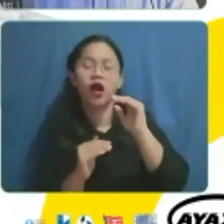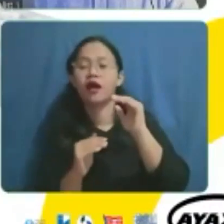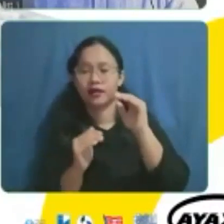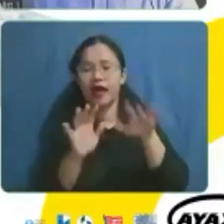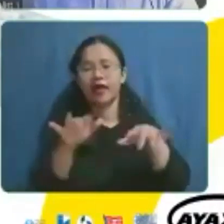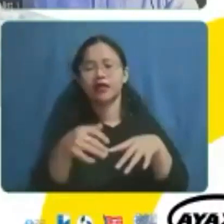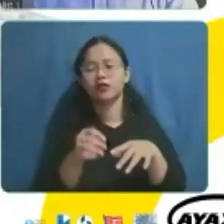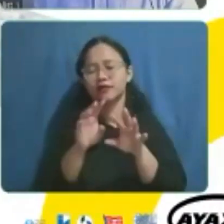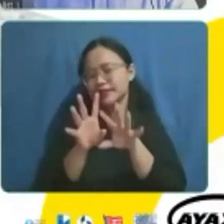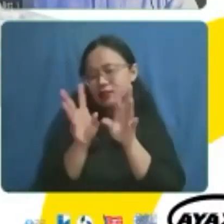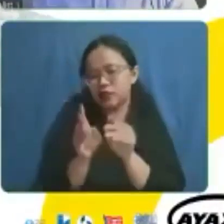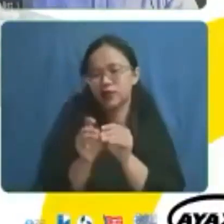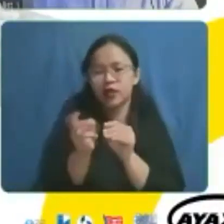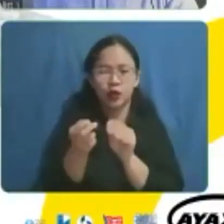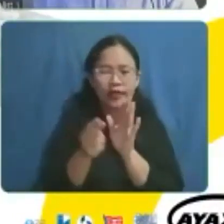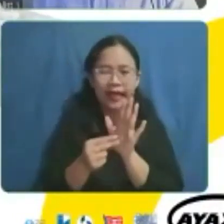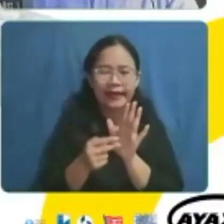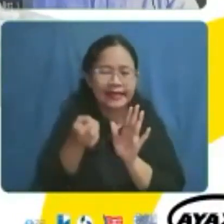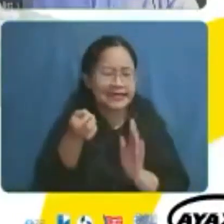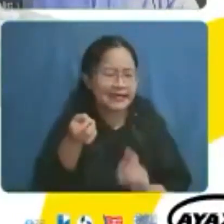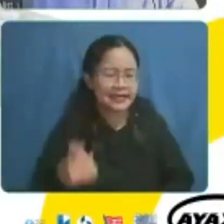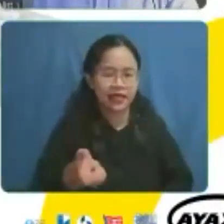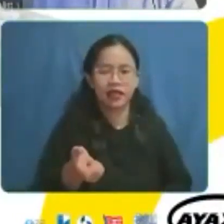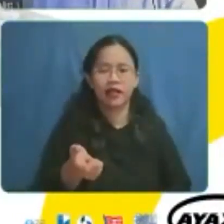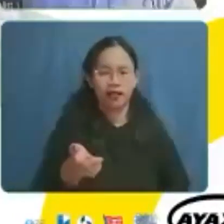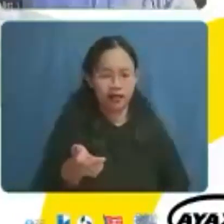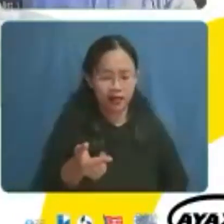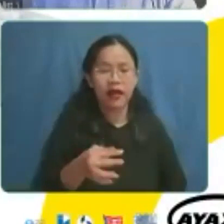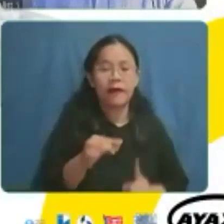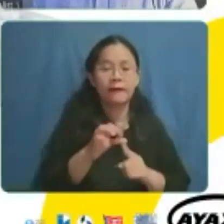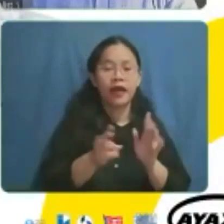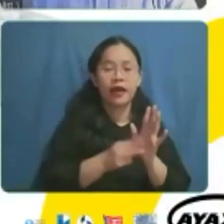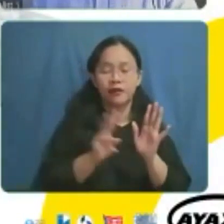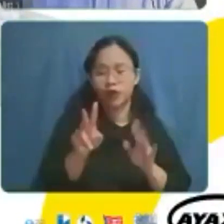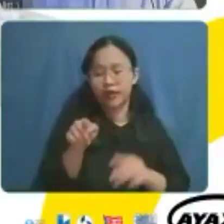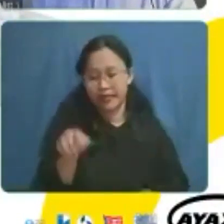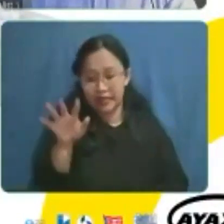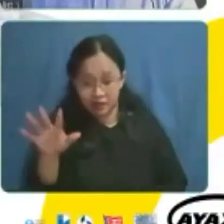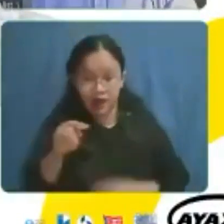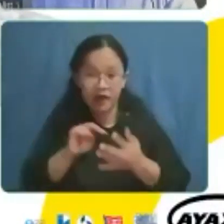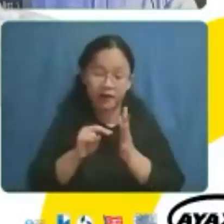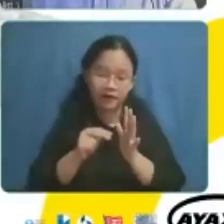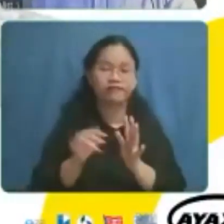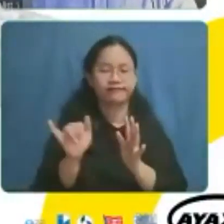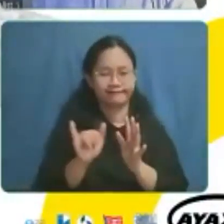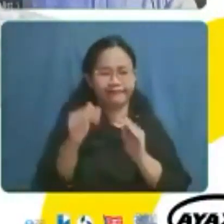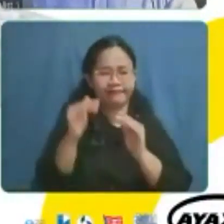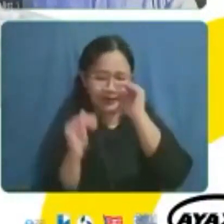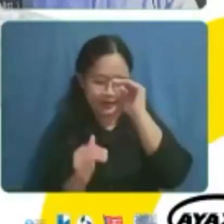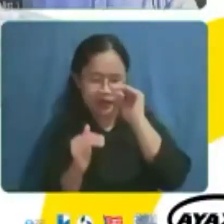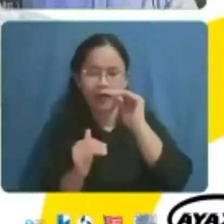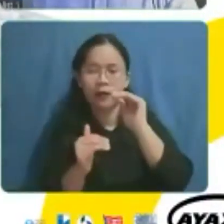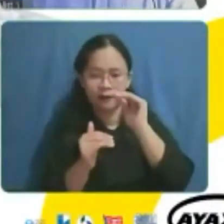2.5 microns in diameter. And there's nitrogen dioxide, sulfur dioxide, carbon monoxide,